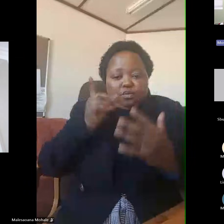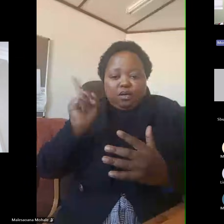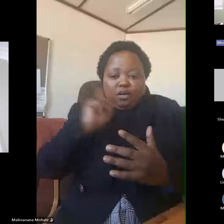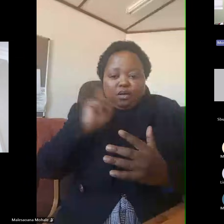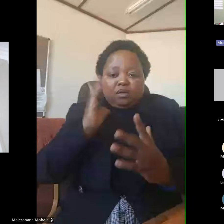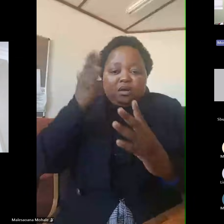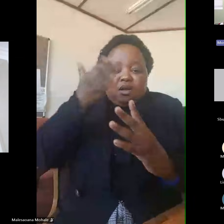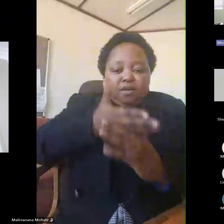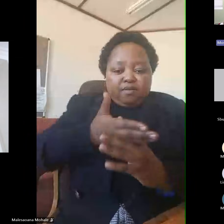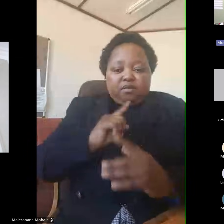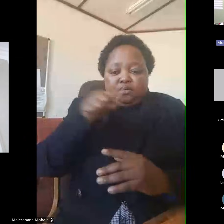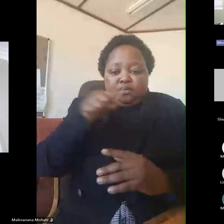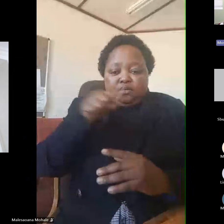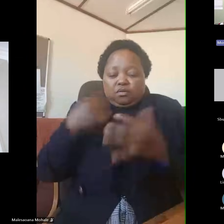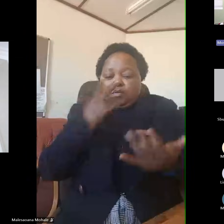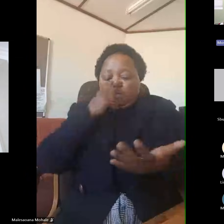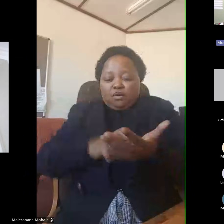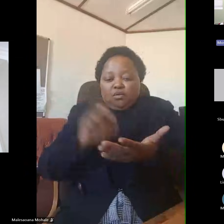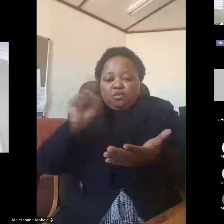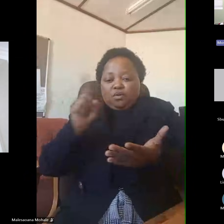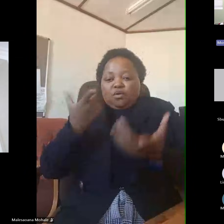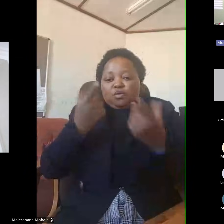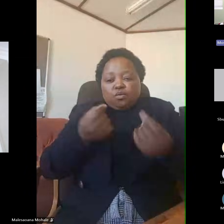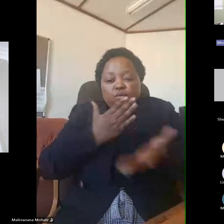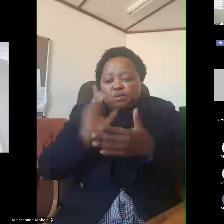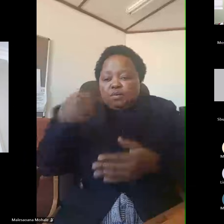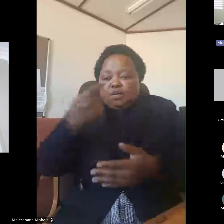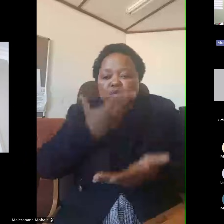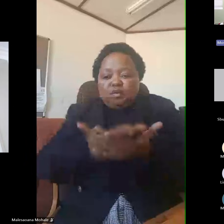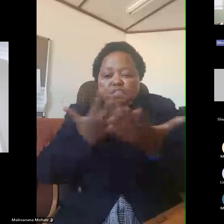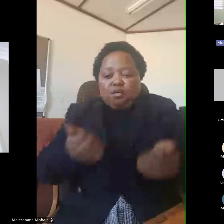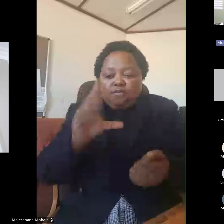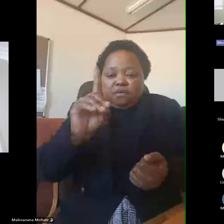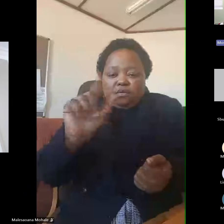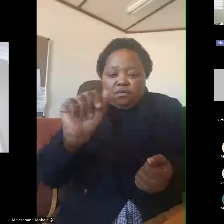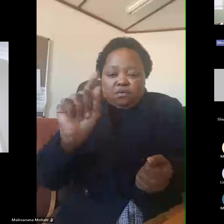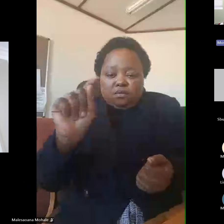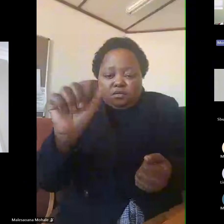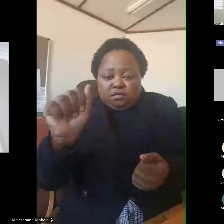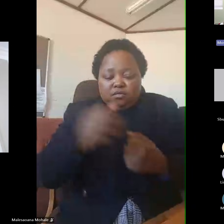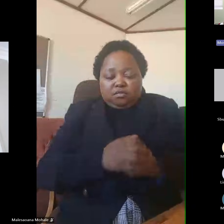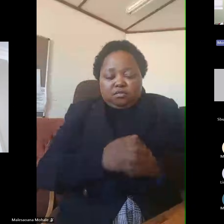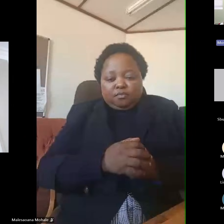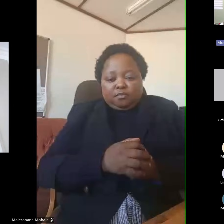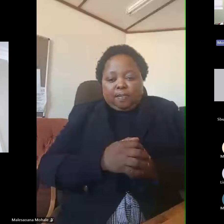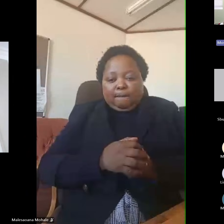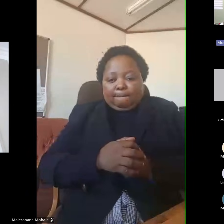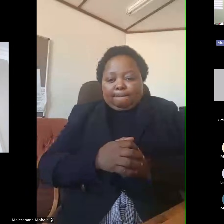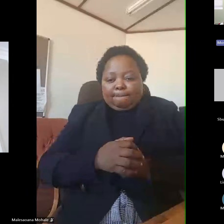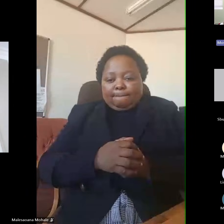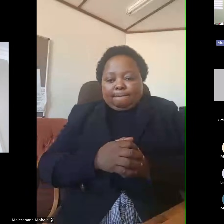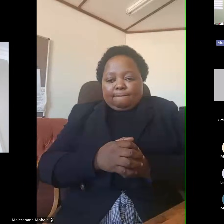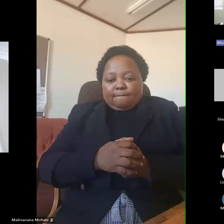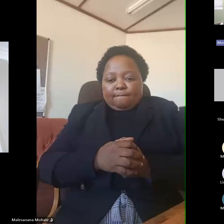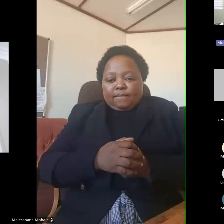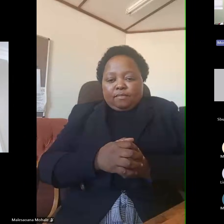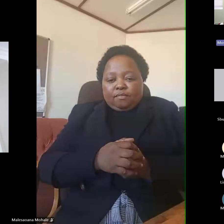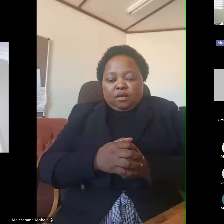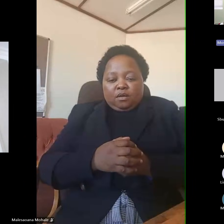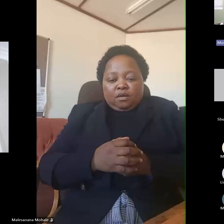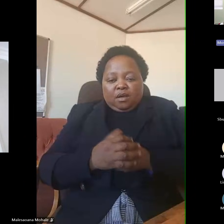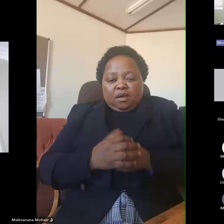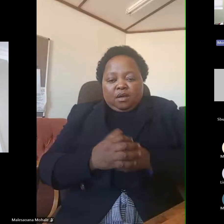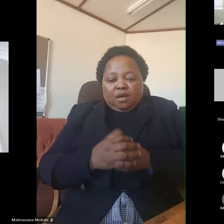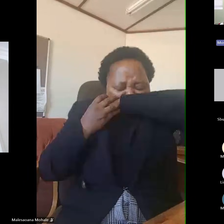that objective data. So she went on to talk about essential service